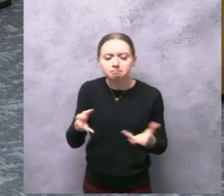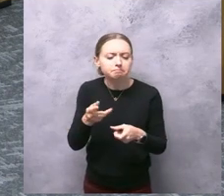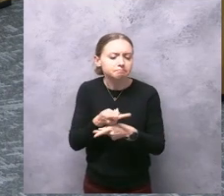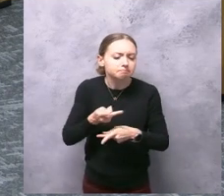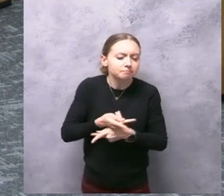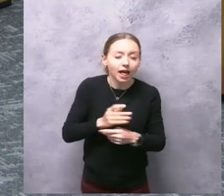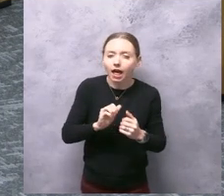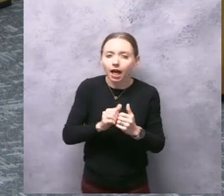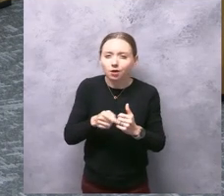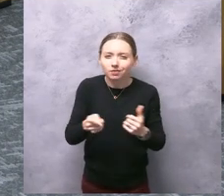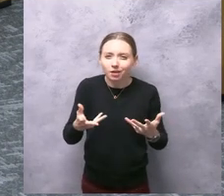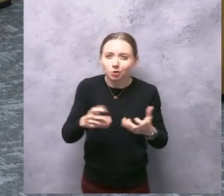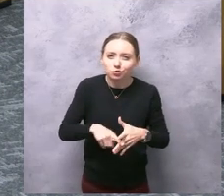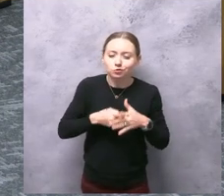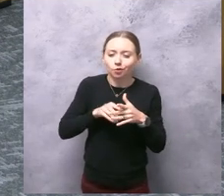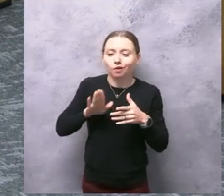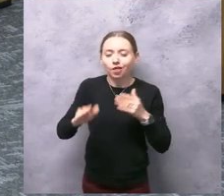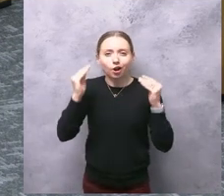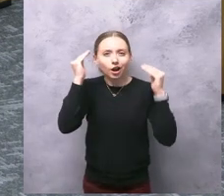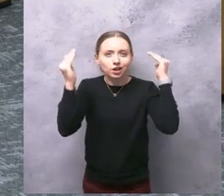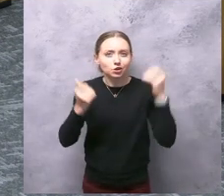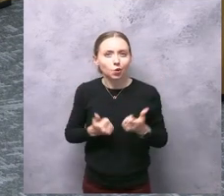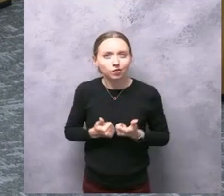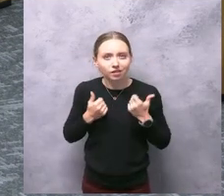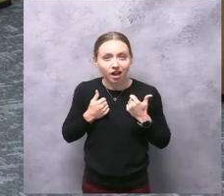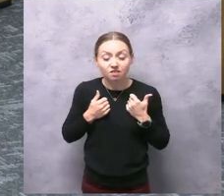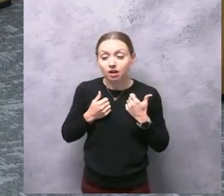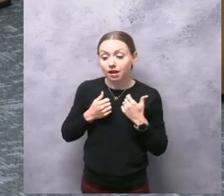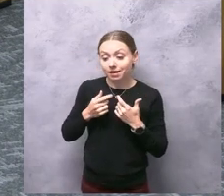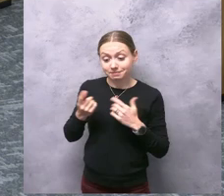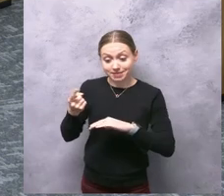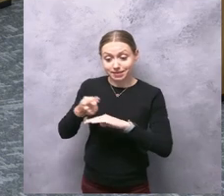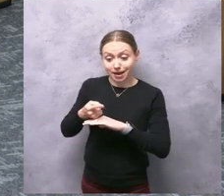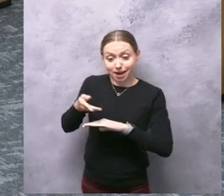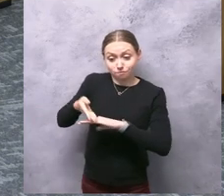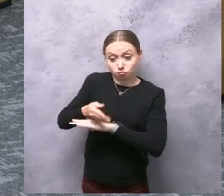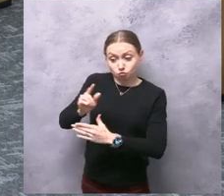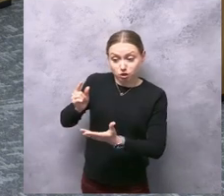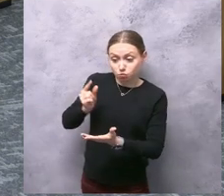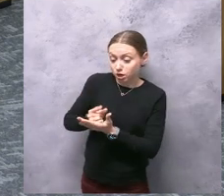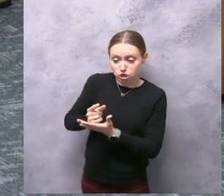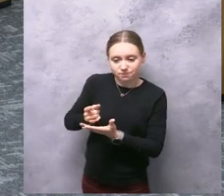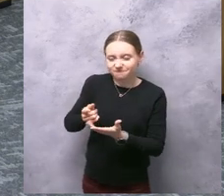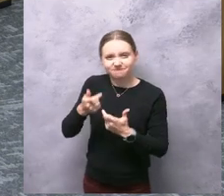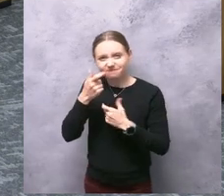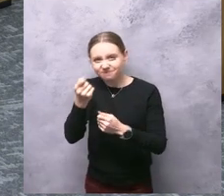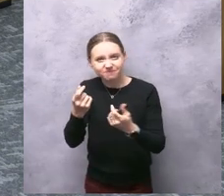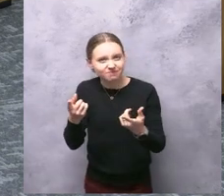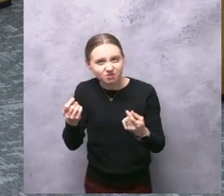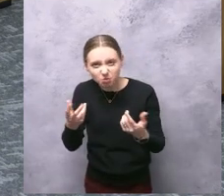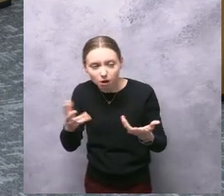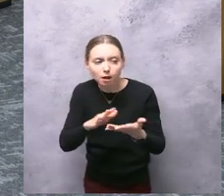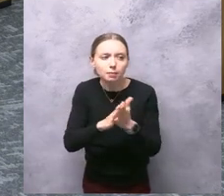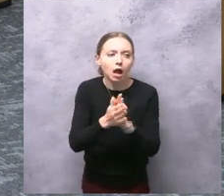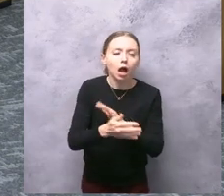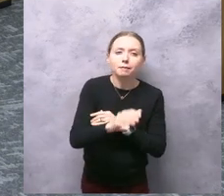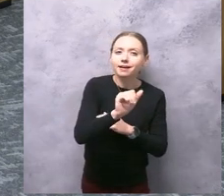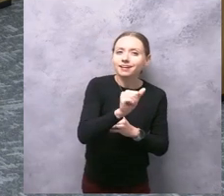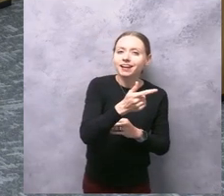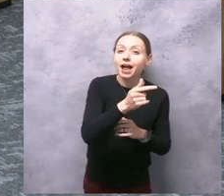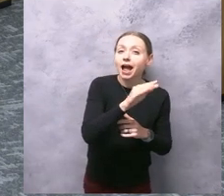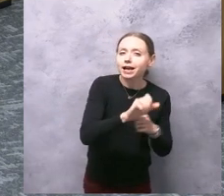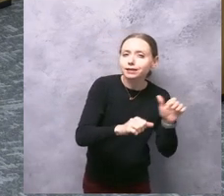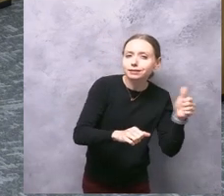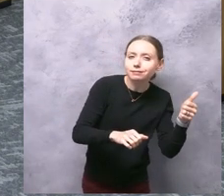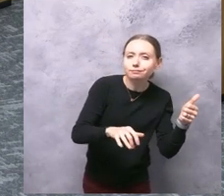life? What do they want to do the day after they graduate high school? Whether that's go be an Aggie or Longhorn, be a pipe fitter, buy a nail